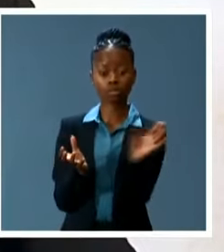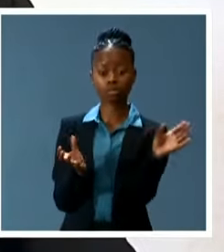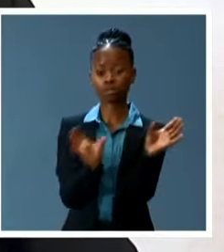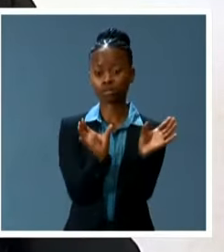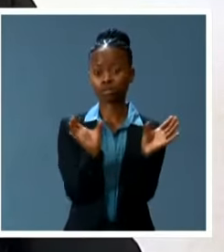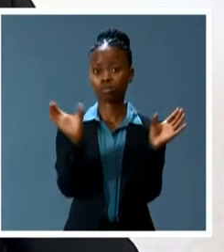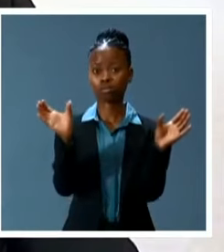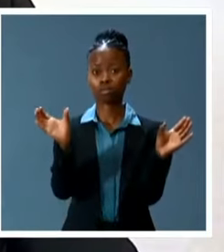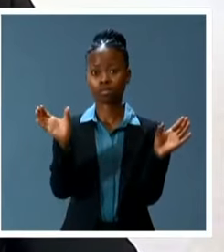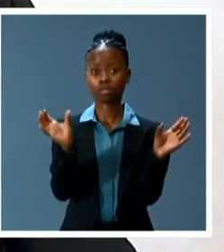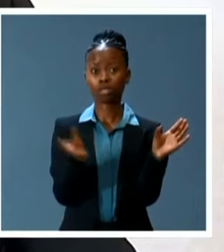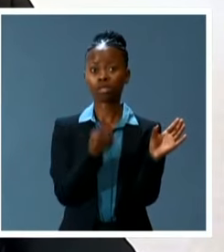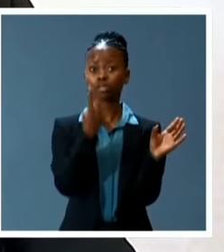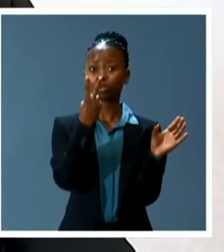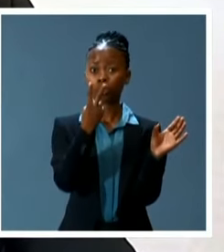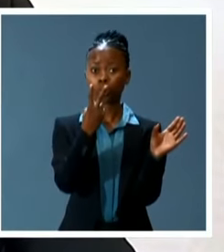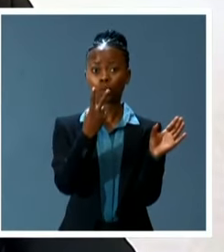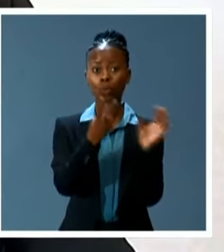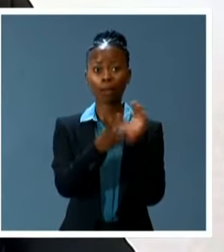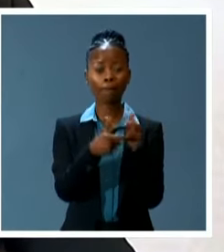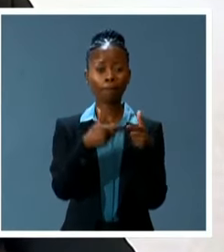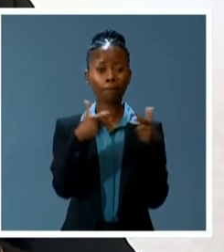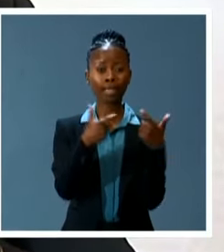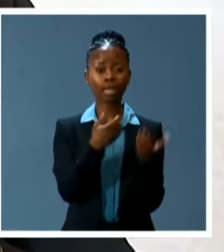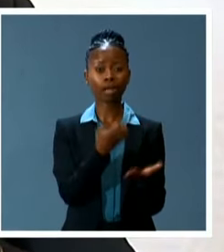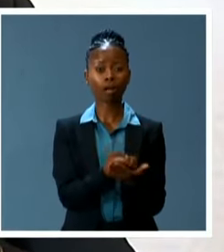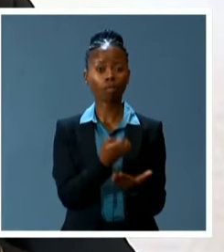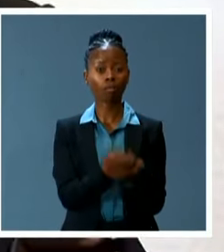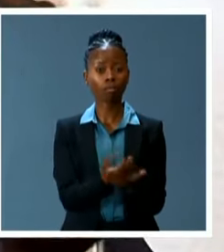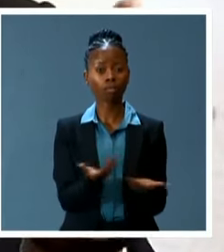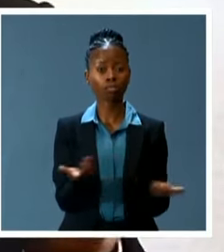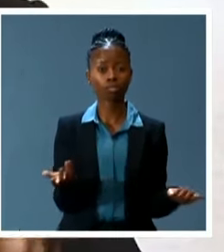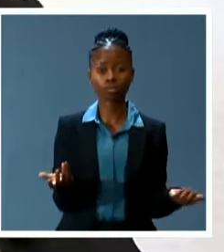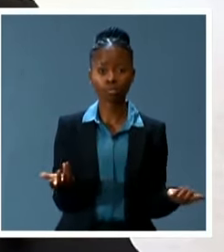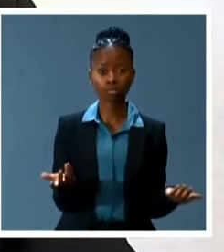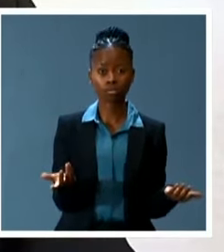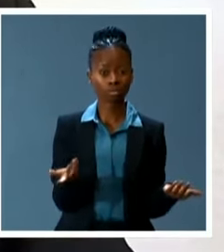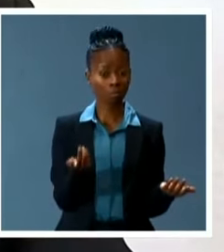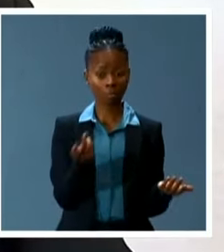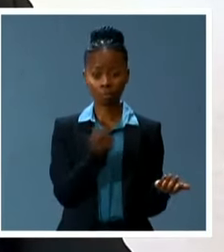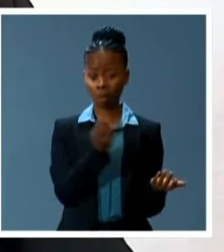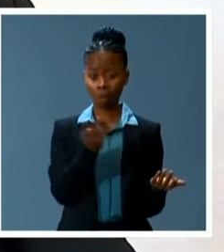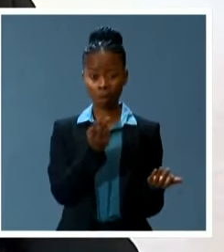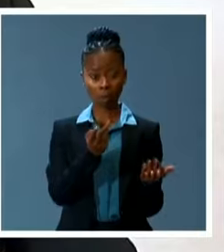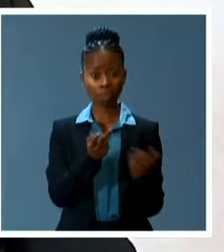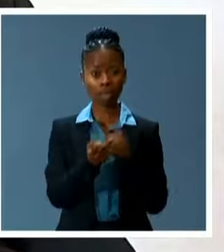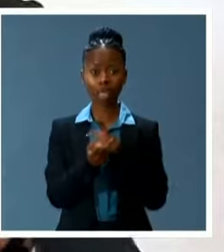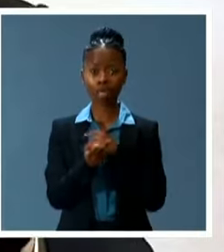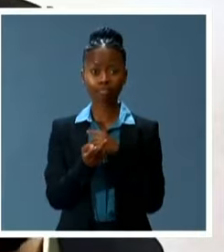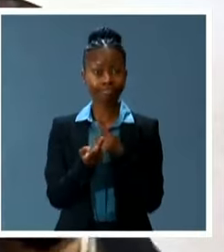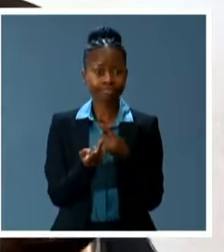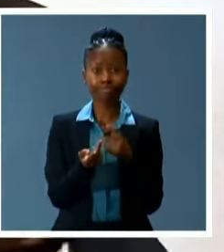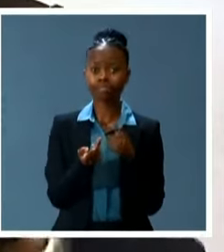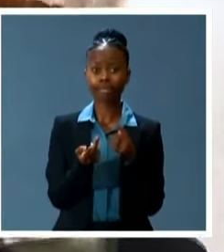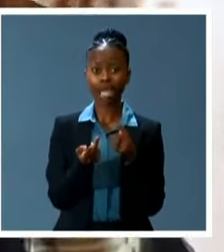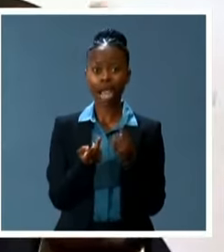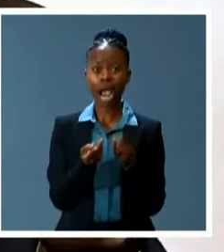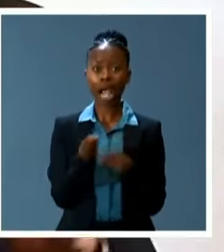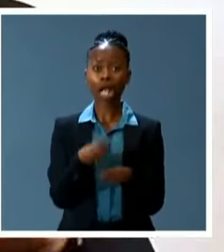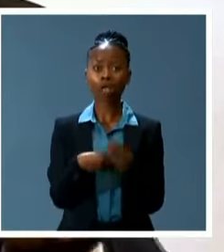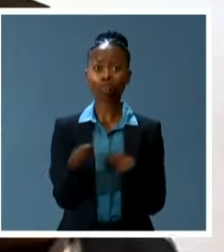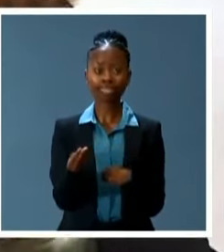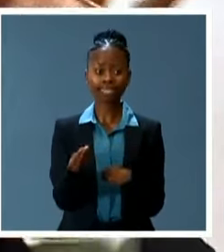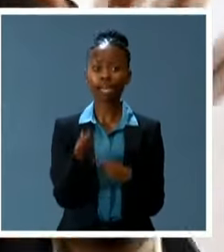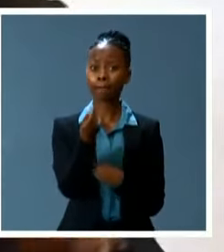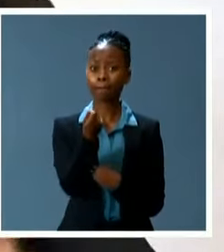economies, two blocks with two dominating currencies, two blocks with two digital, two